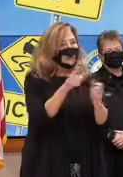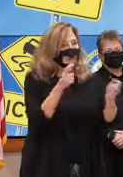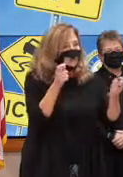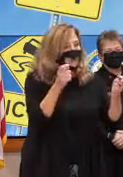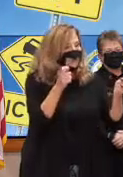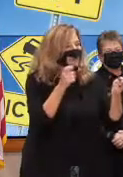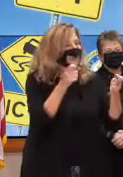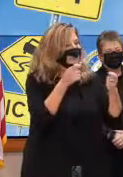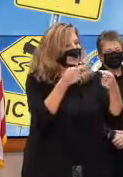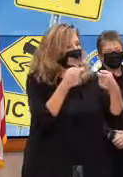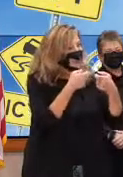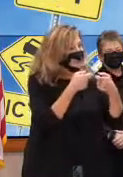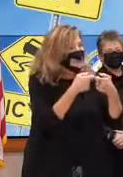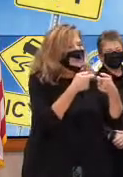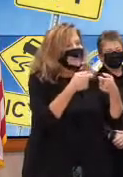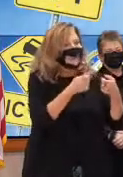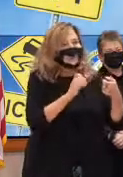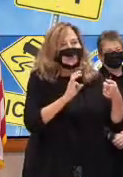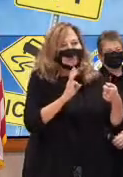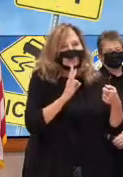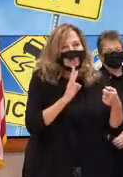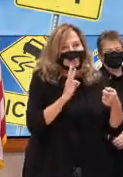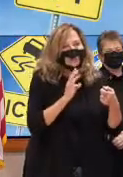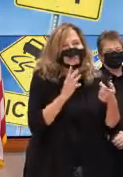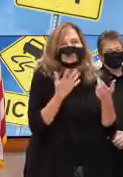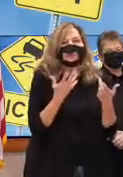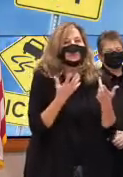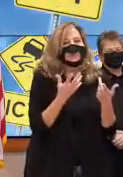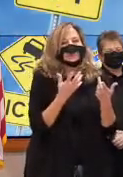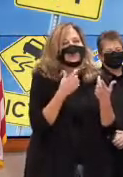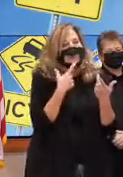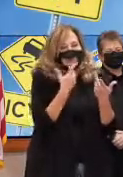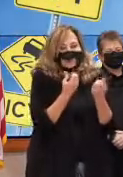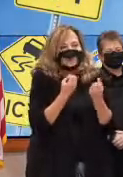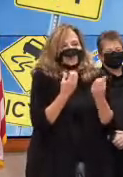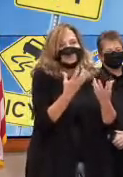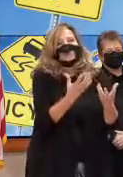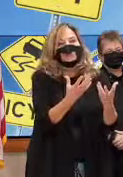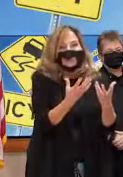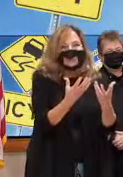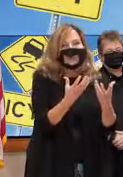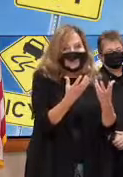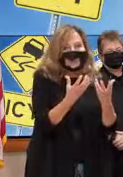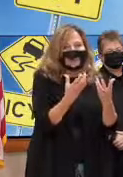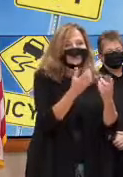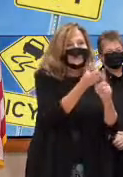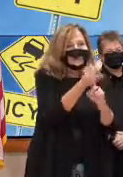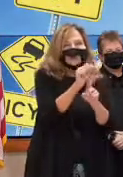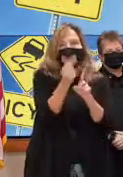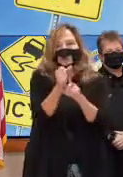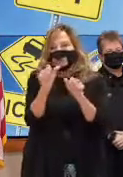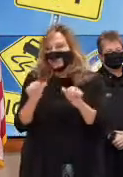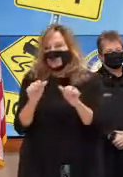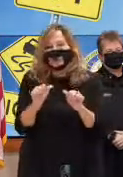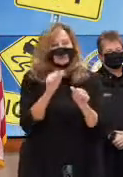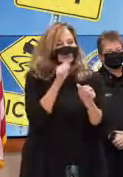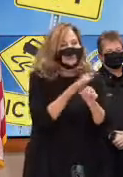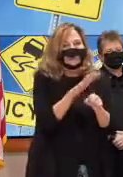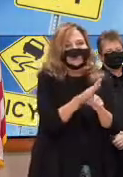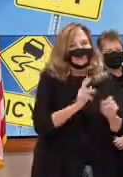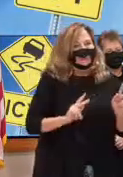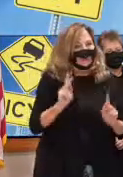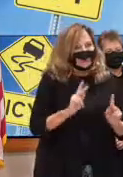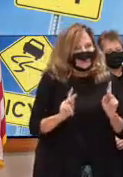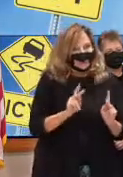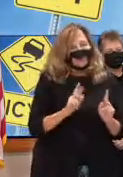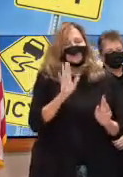and the water are going to be stretched thin. So we're prepared to do our end and thinking about the worst